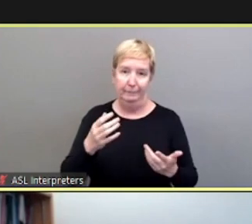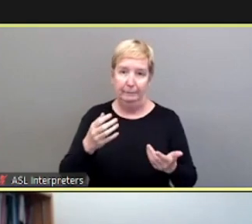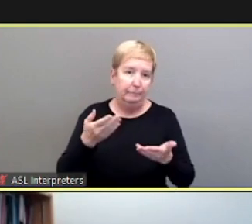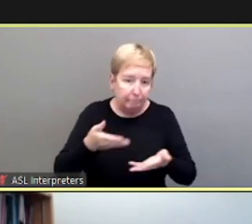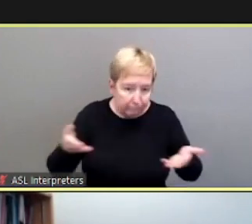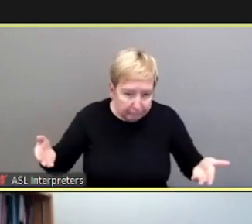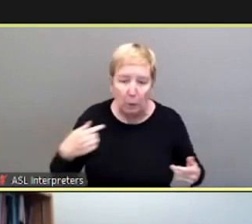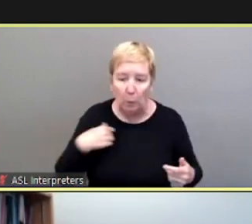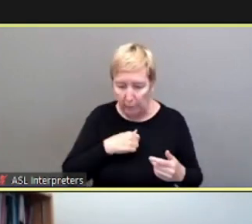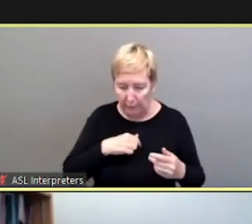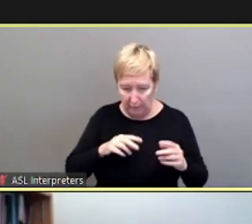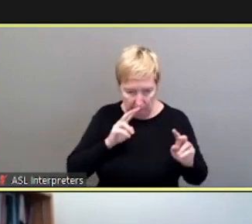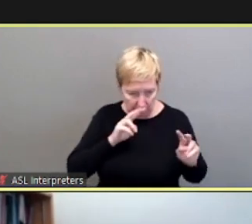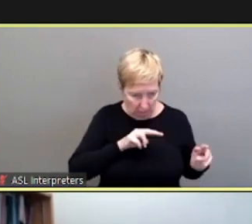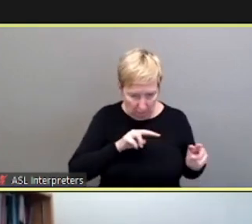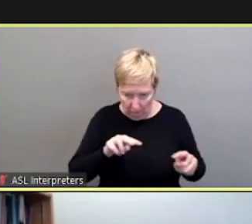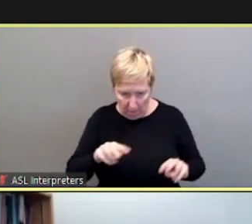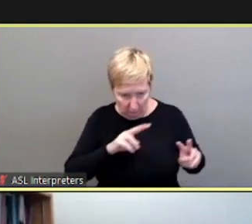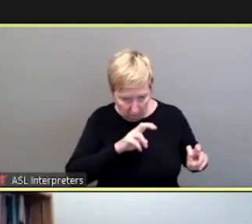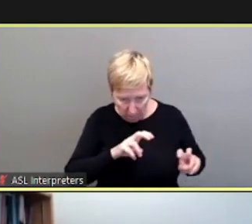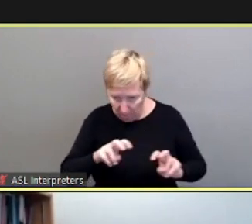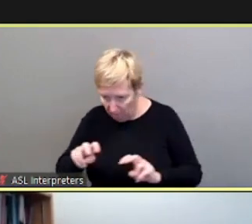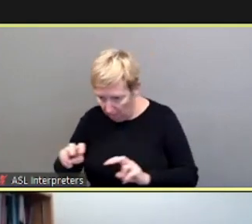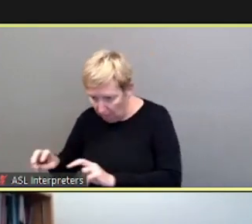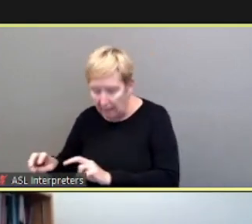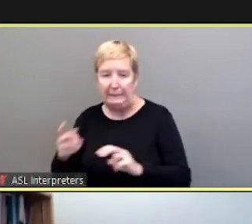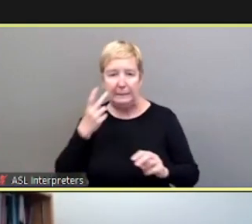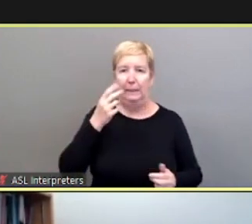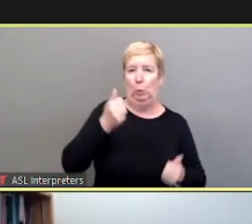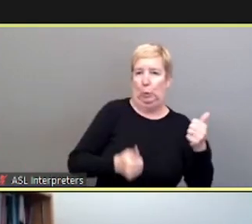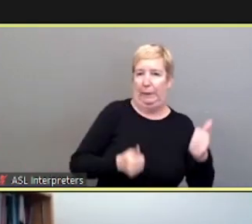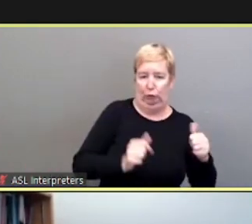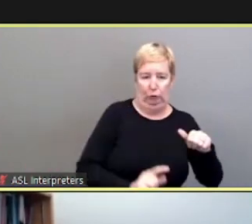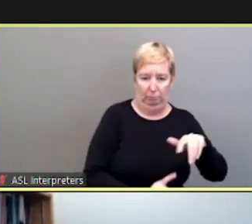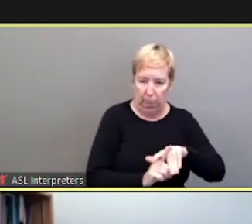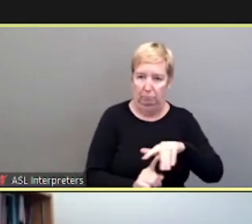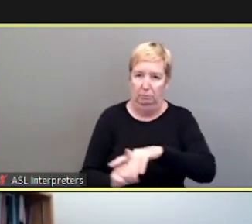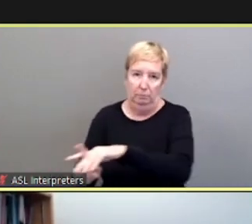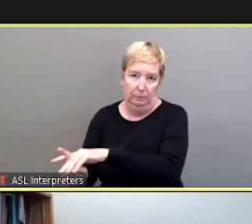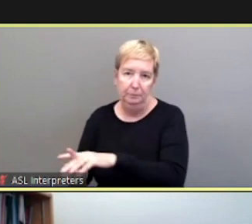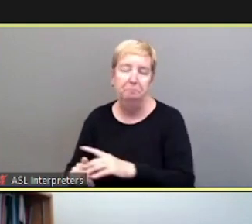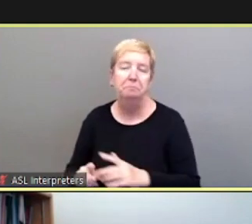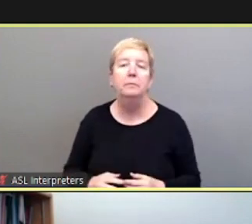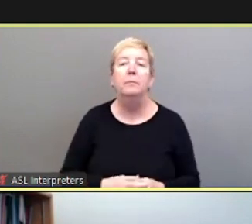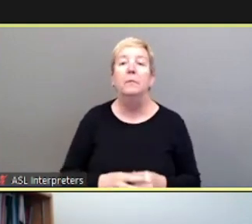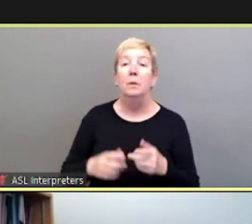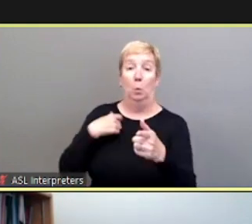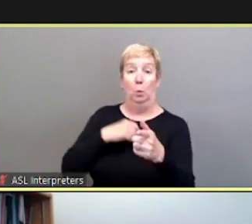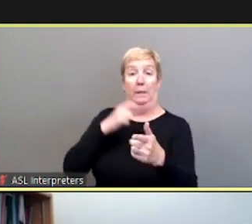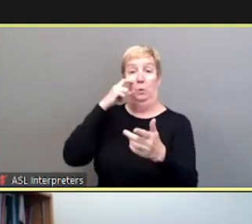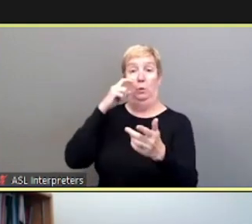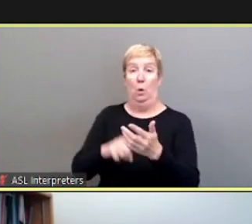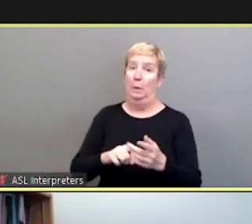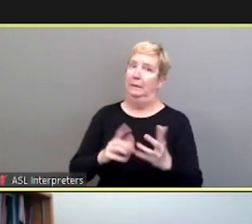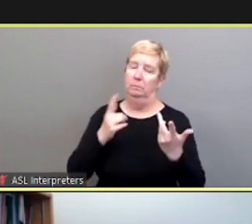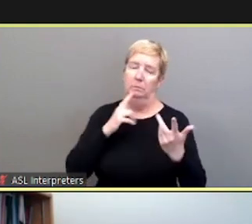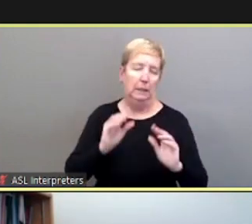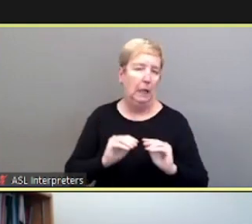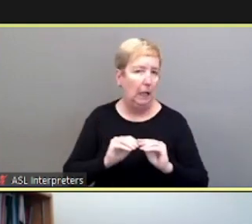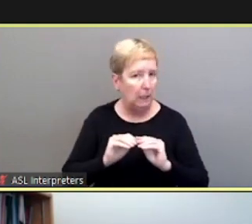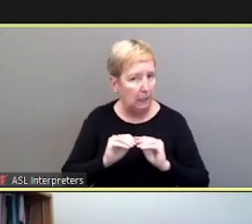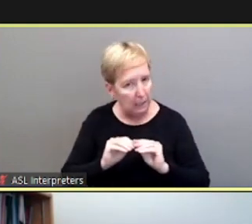to conduct this surveillance for variants of concern. And what we see here is this clear pattern of